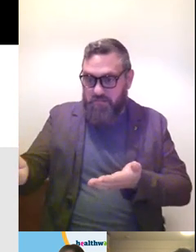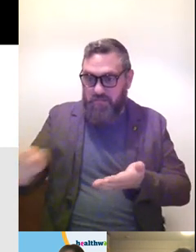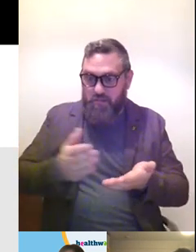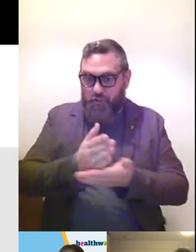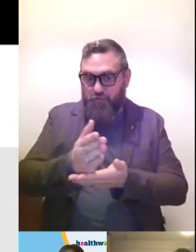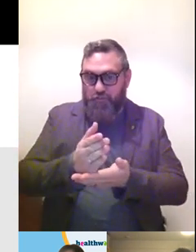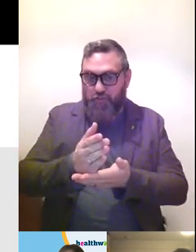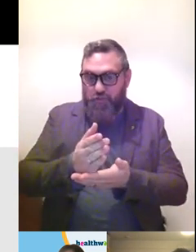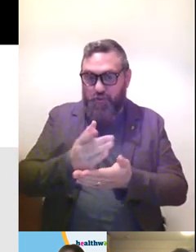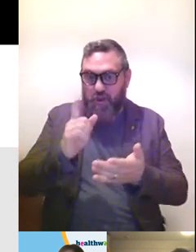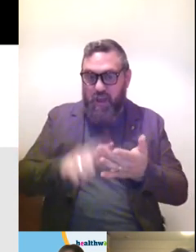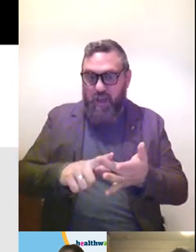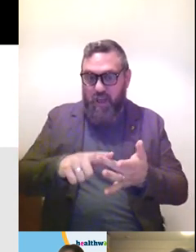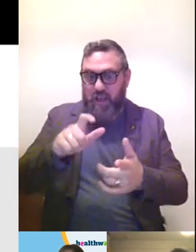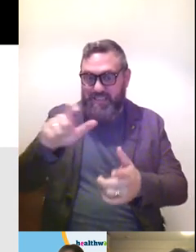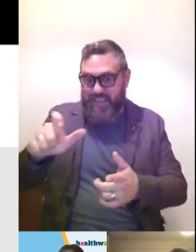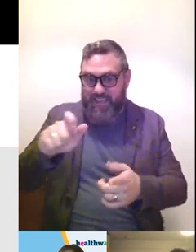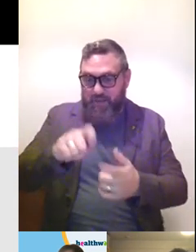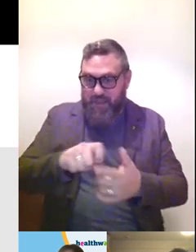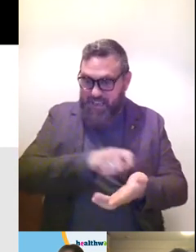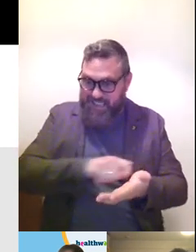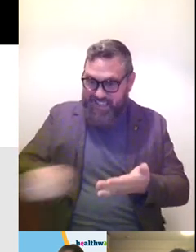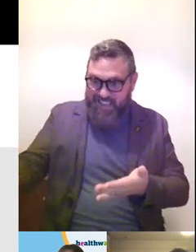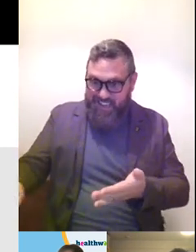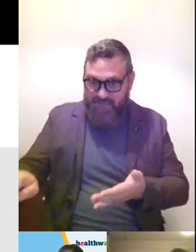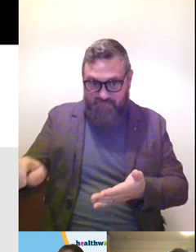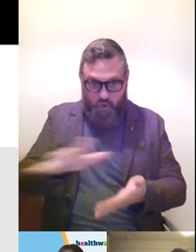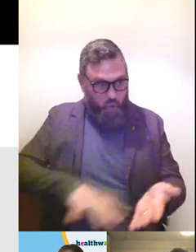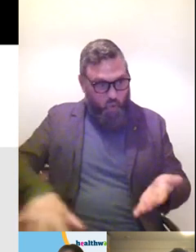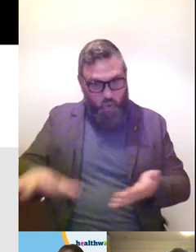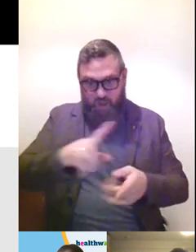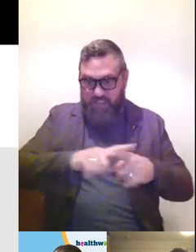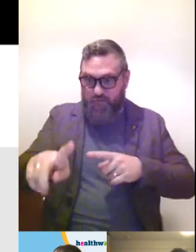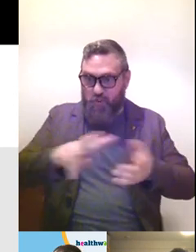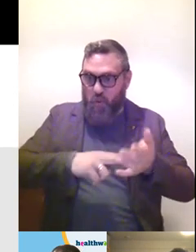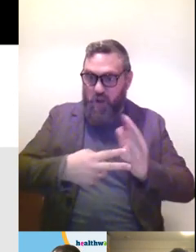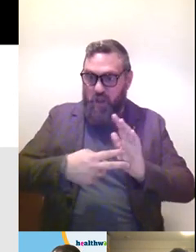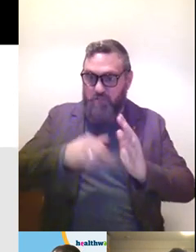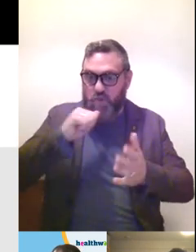Integrated Care Partnership. So it's signed off by all of those organisations.